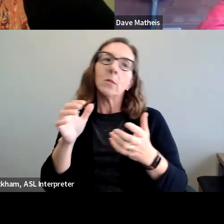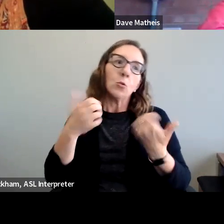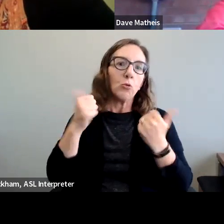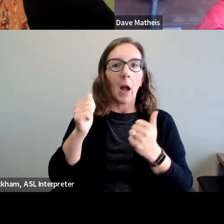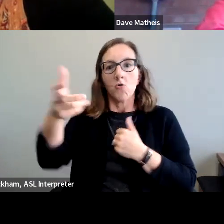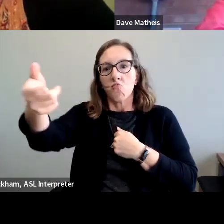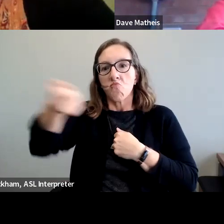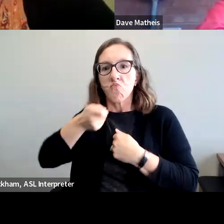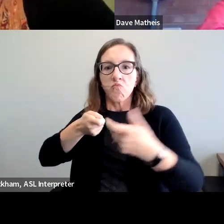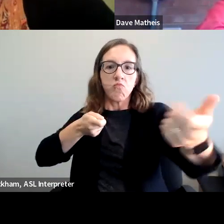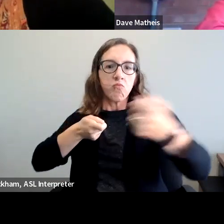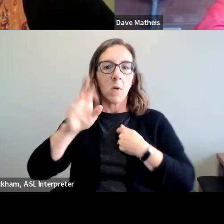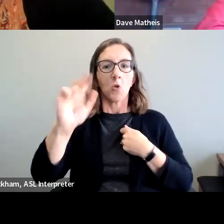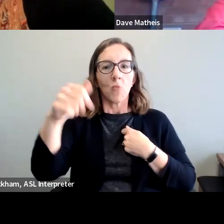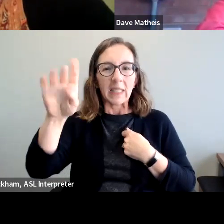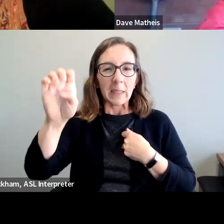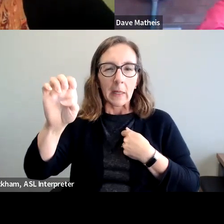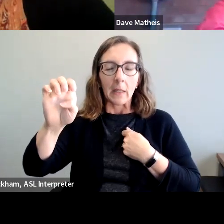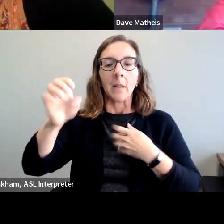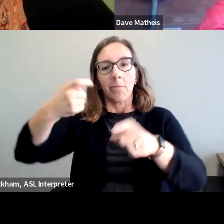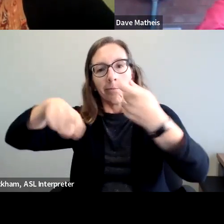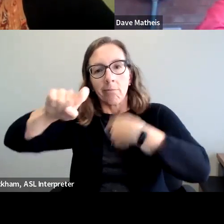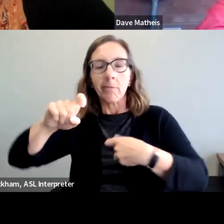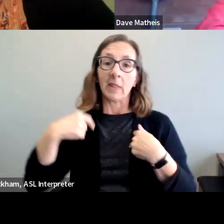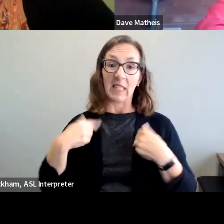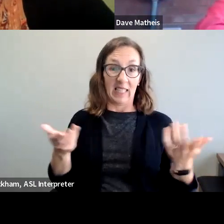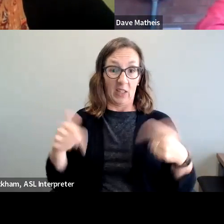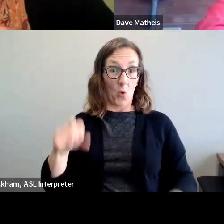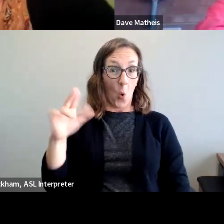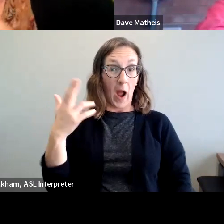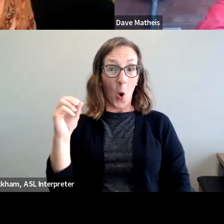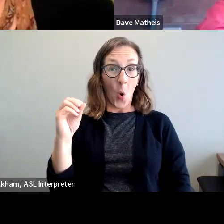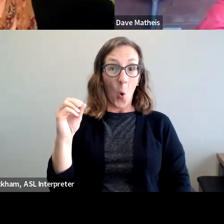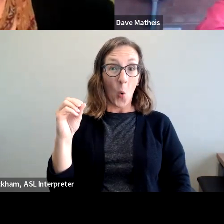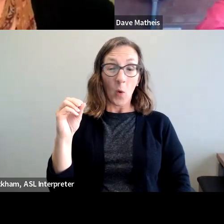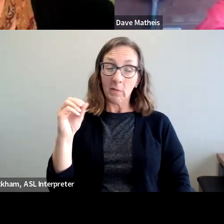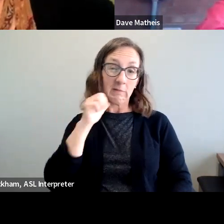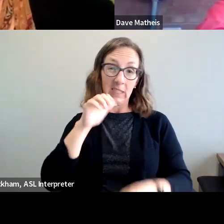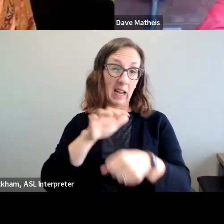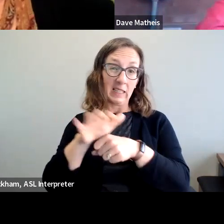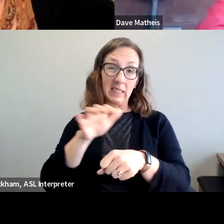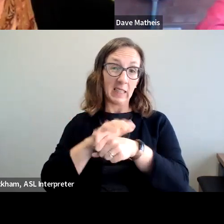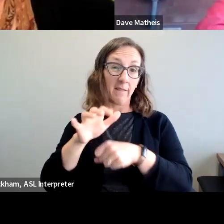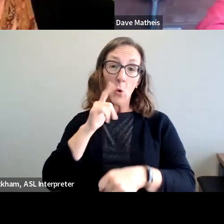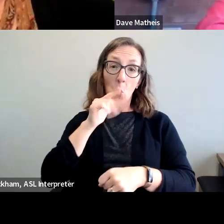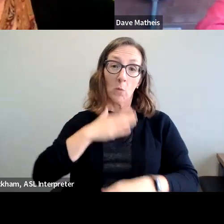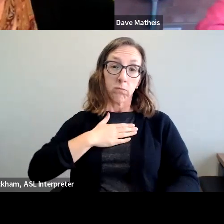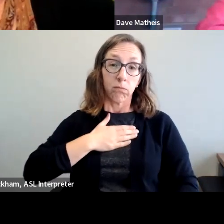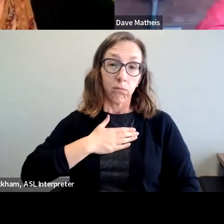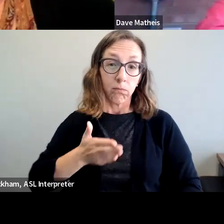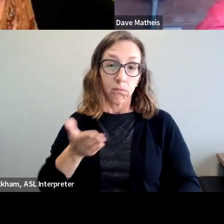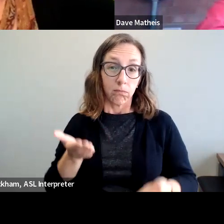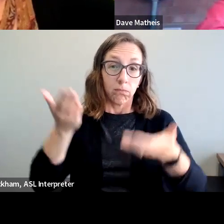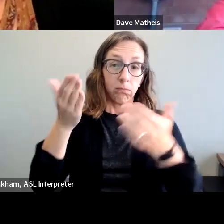and things like that. The respite situation in Ohio is that there are not enough providers for respite